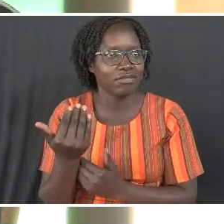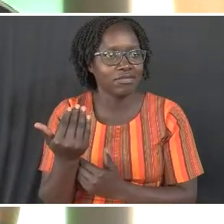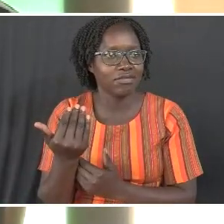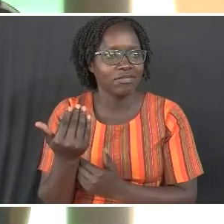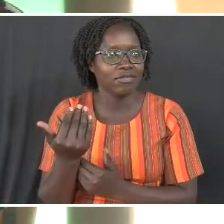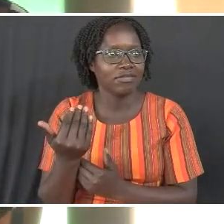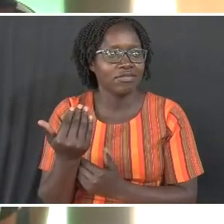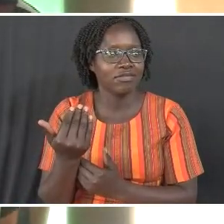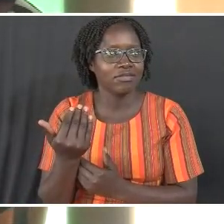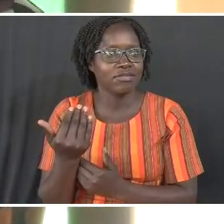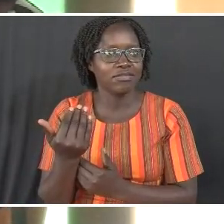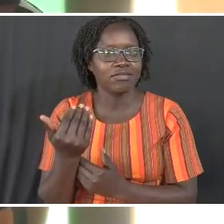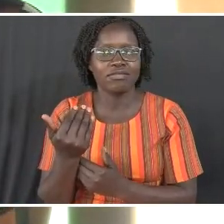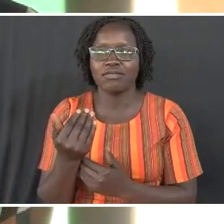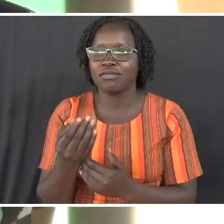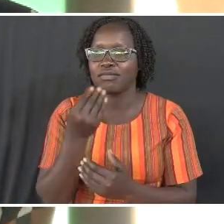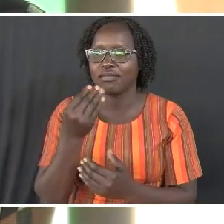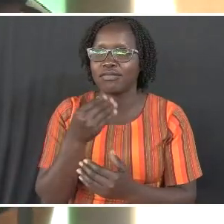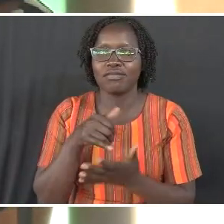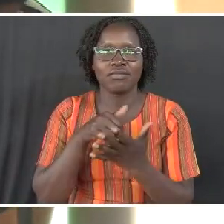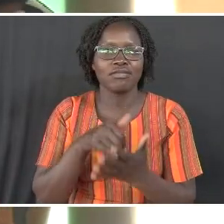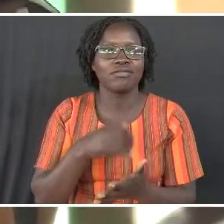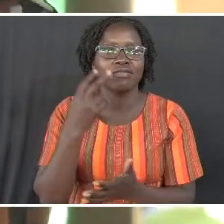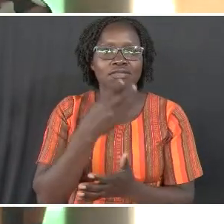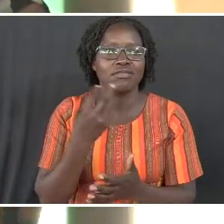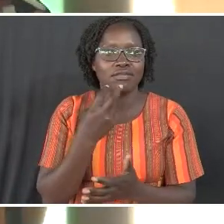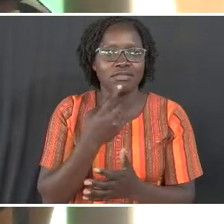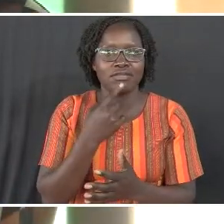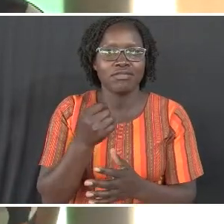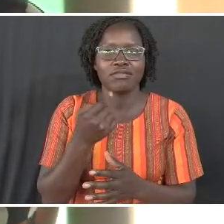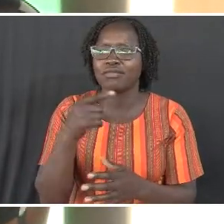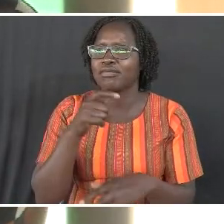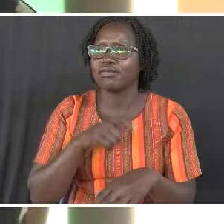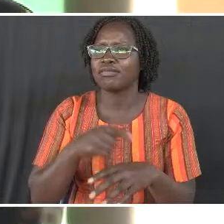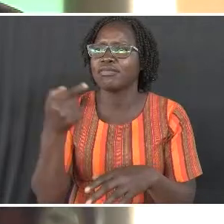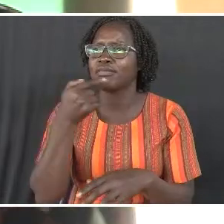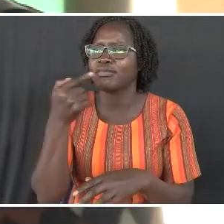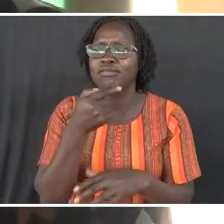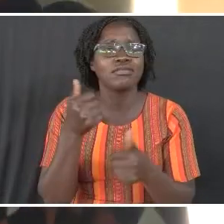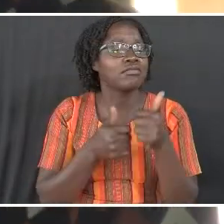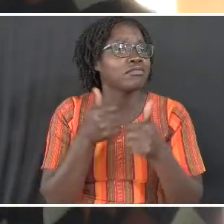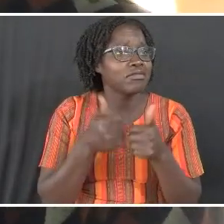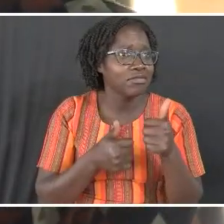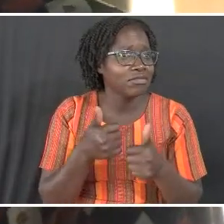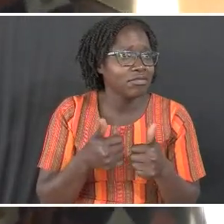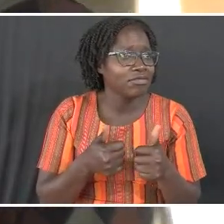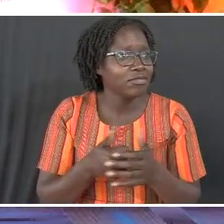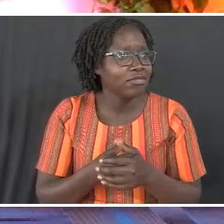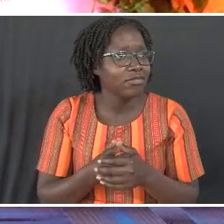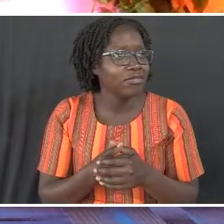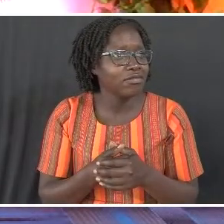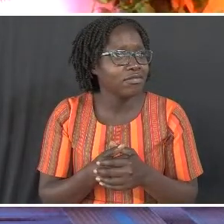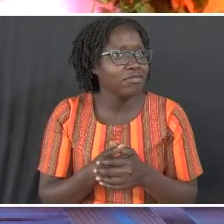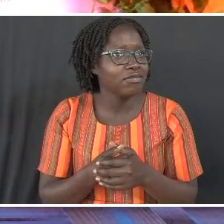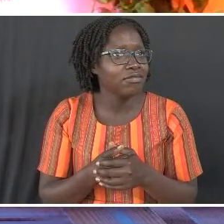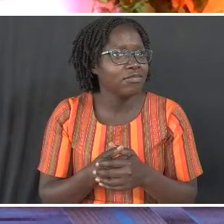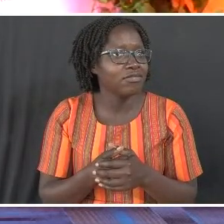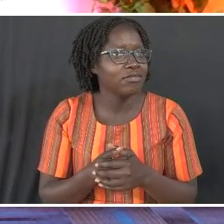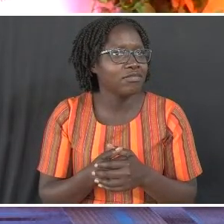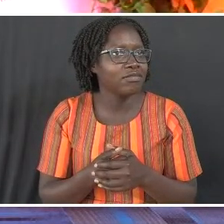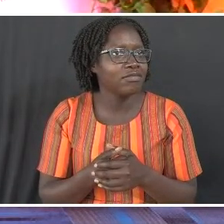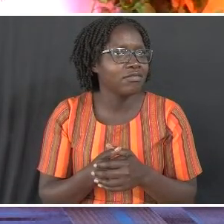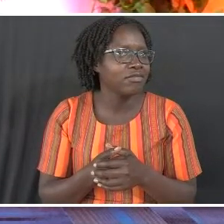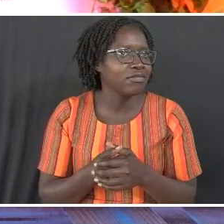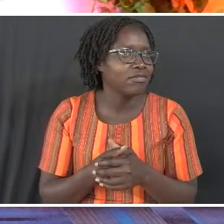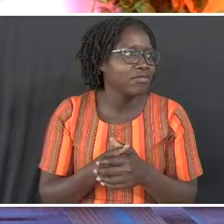food has done the work in the mouth. So when is the right time to brush? Okay, thank you so